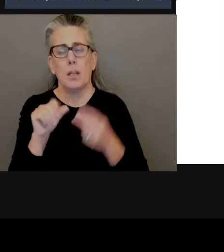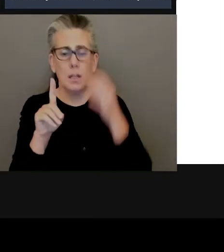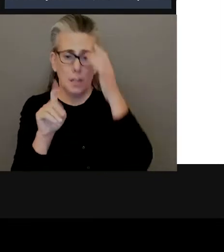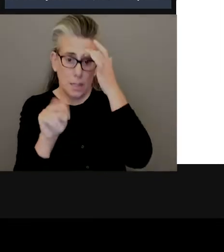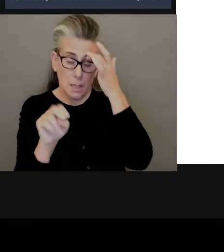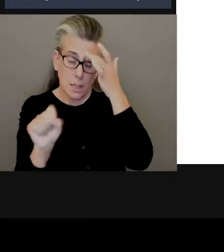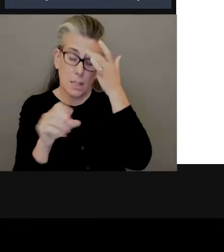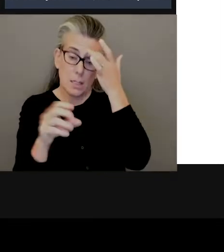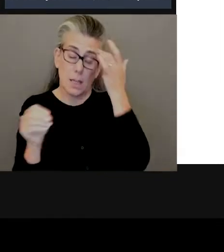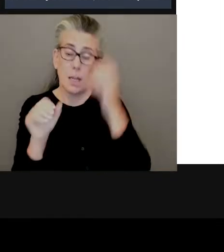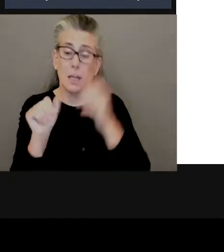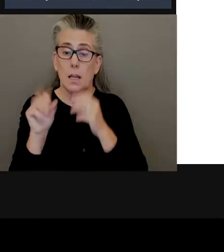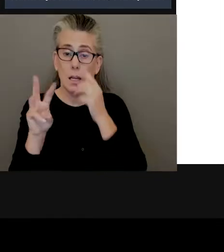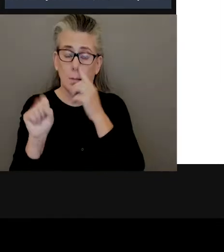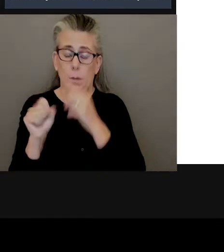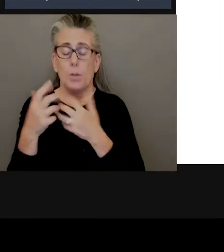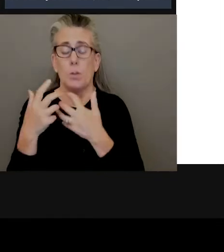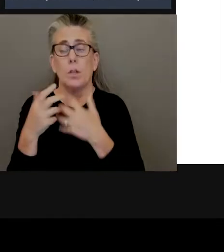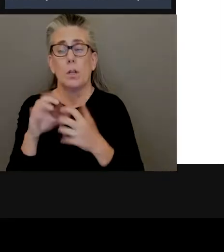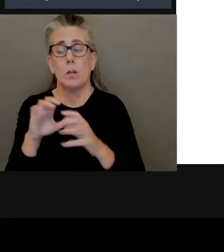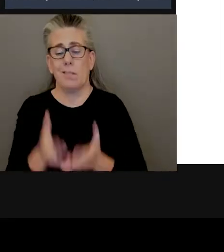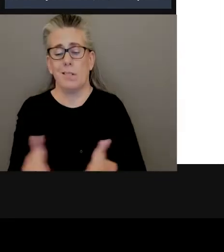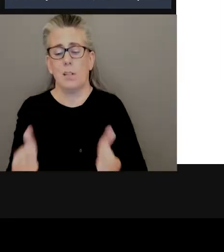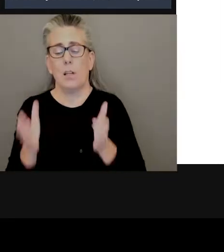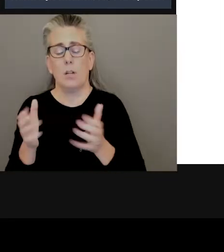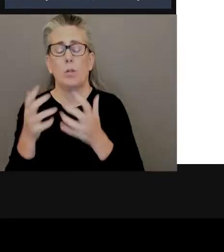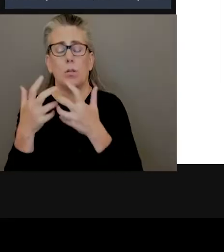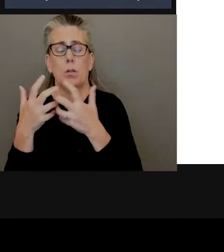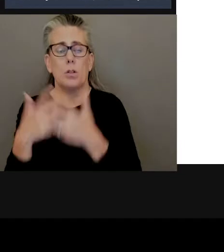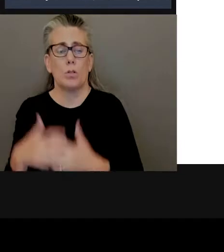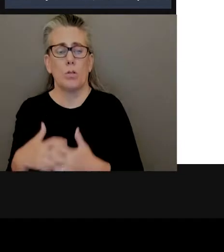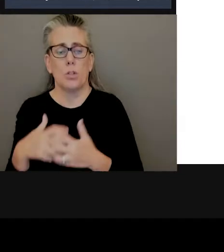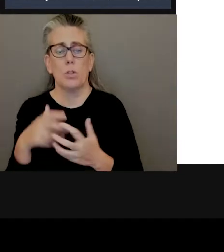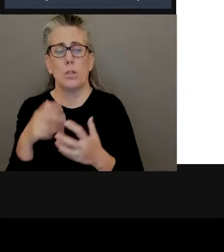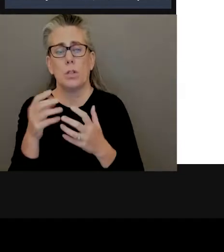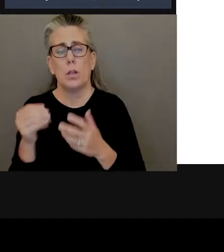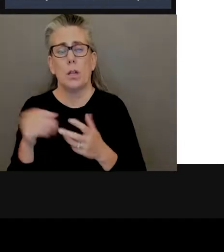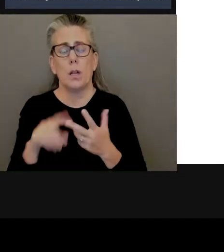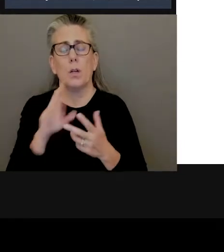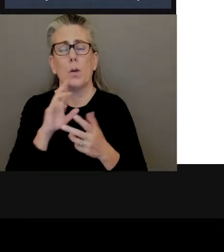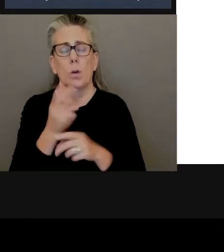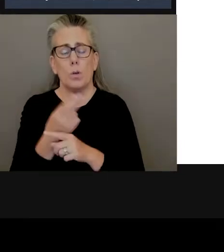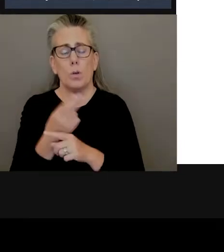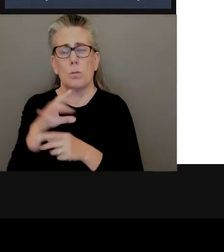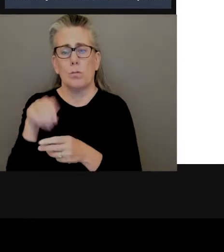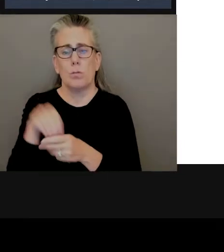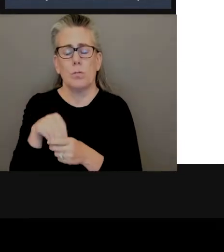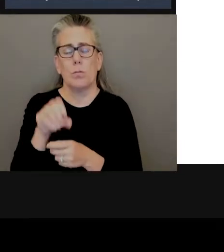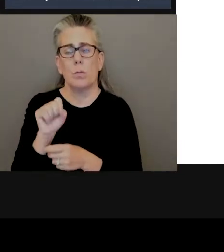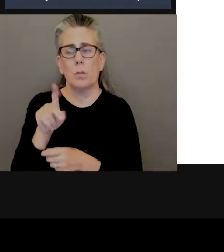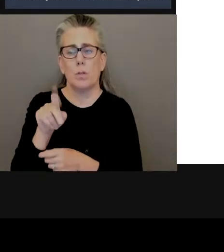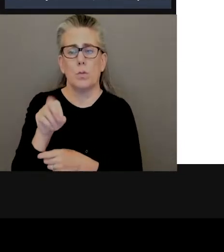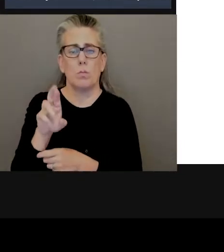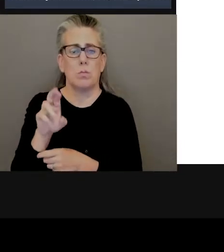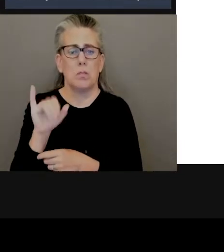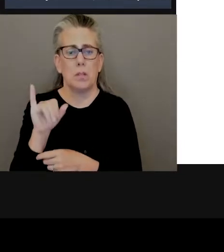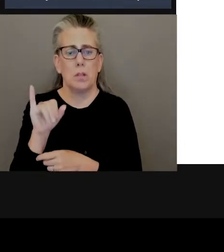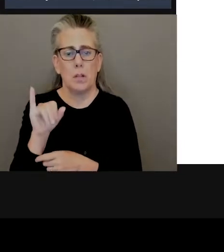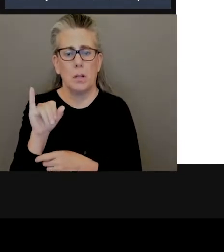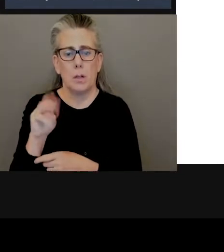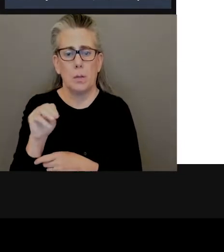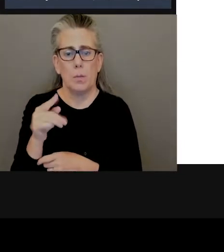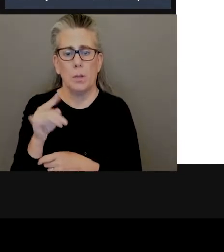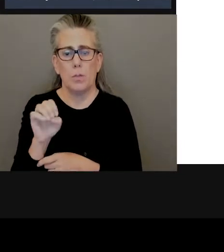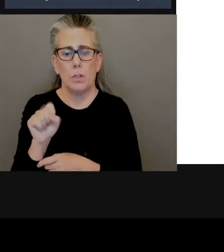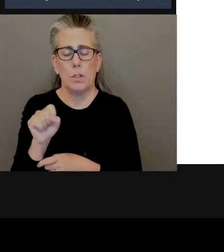container integrations which provides highly optimized Jupyter notebook server images, Amazon Elastic File System, and Amazon FSx